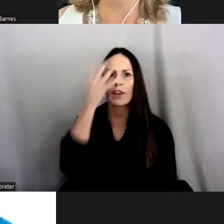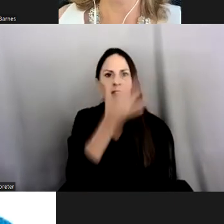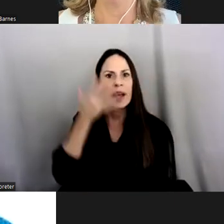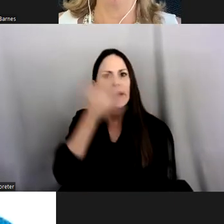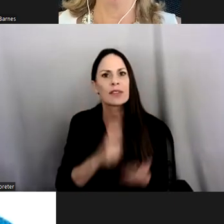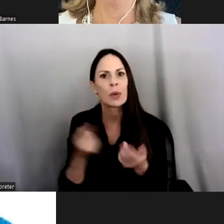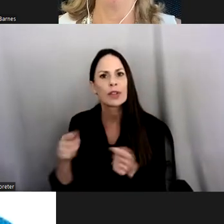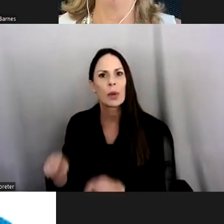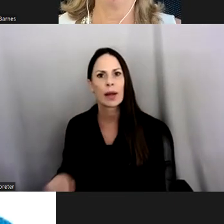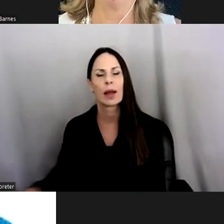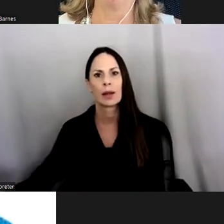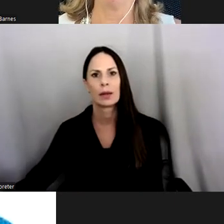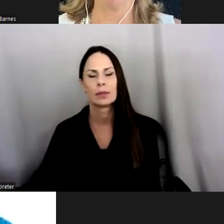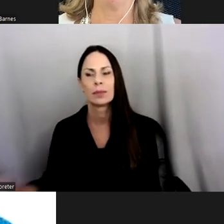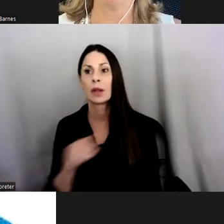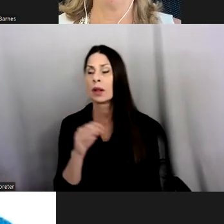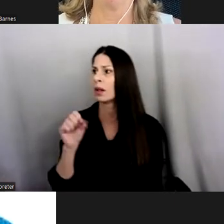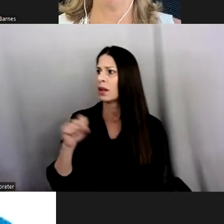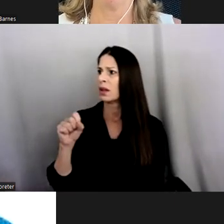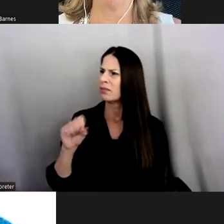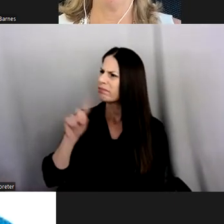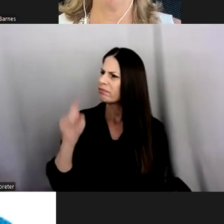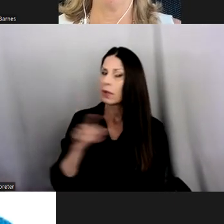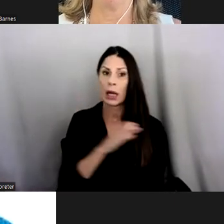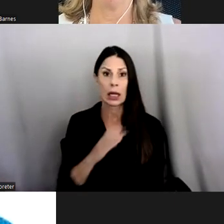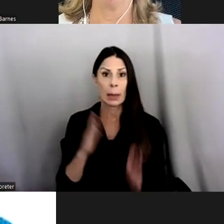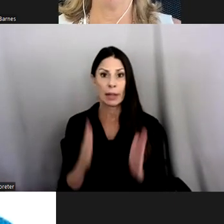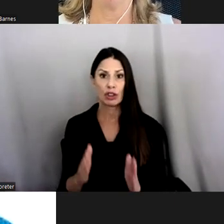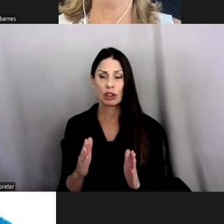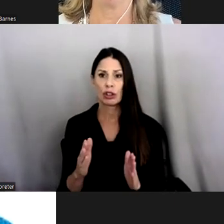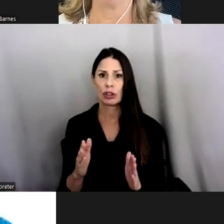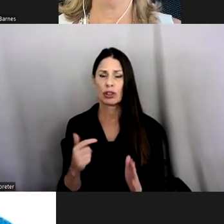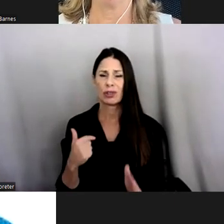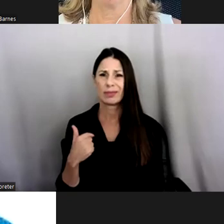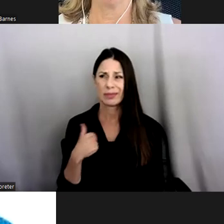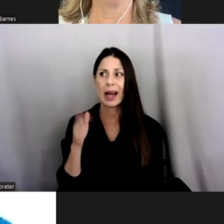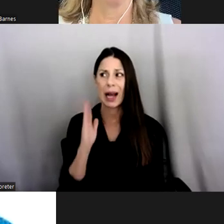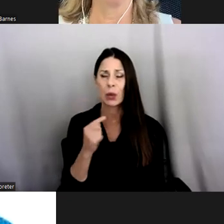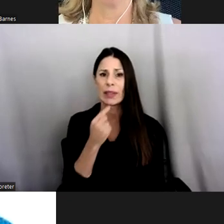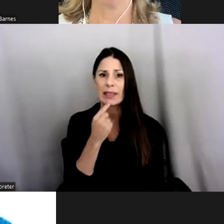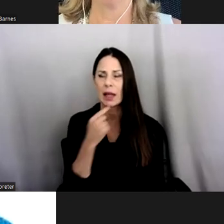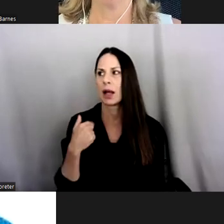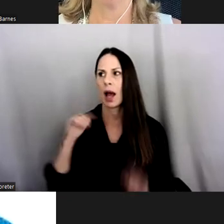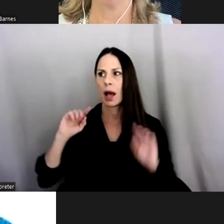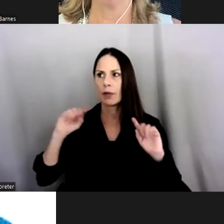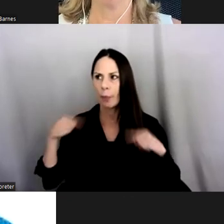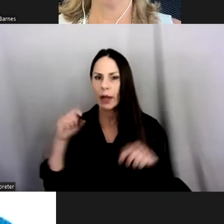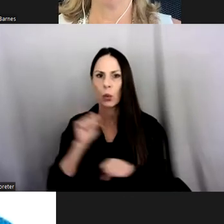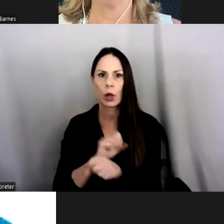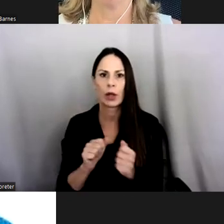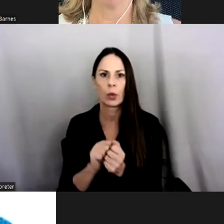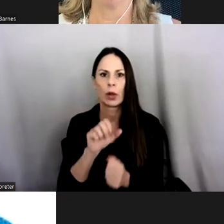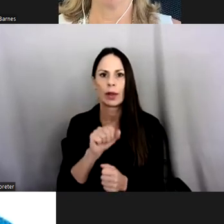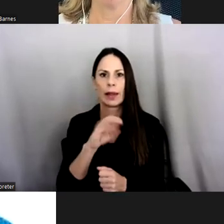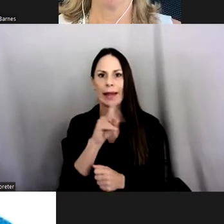Tasha. So, Commissioner, I would just say that I've been working with Angelina to try to have you